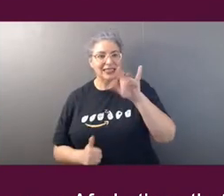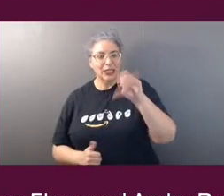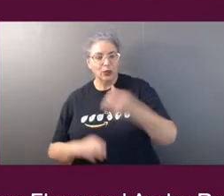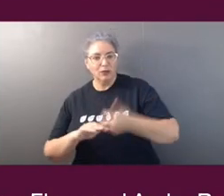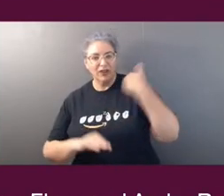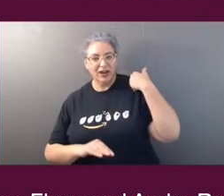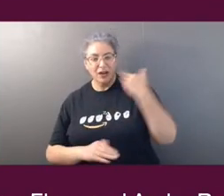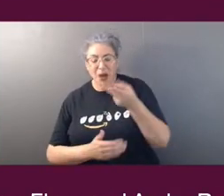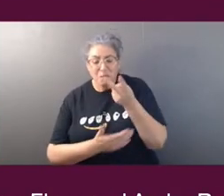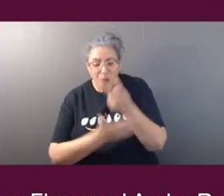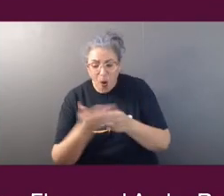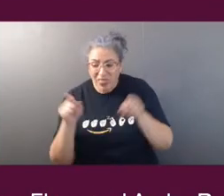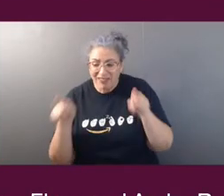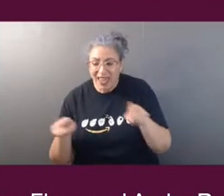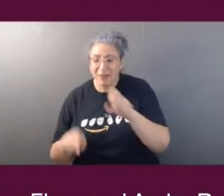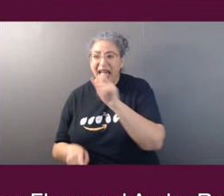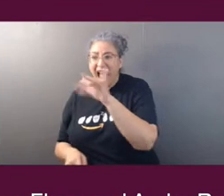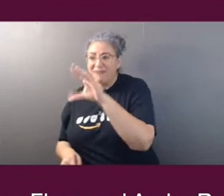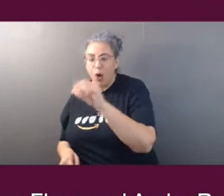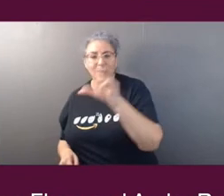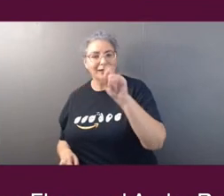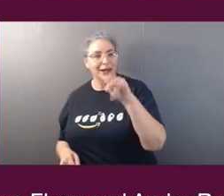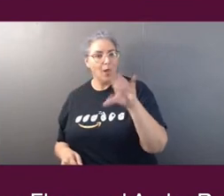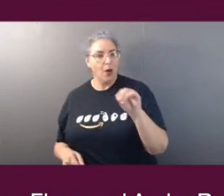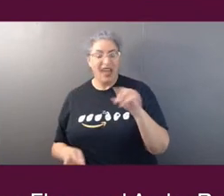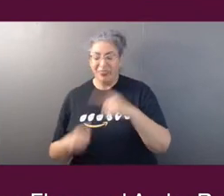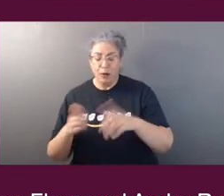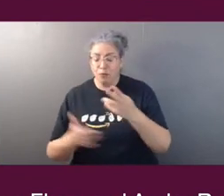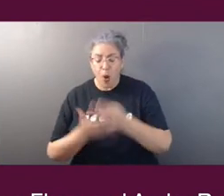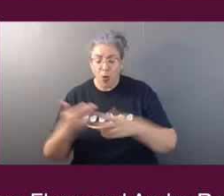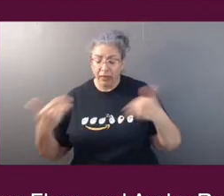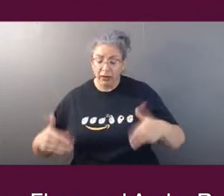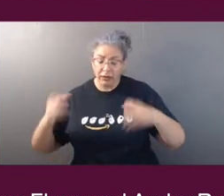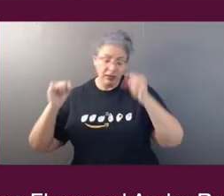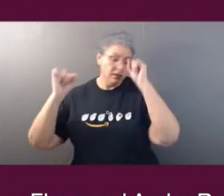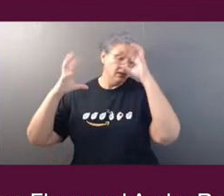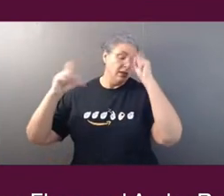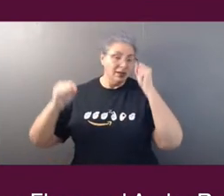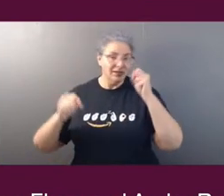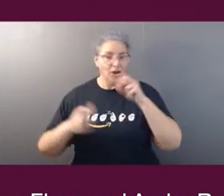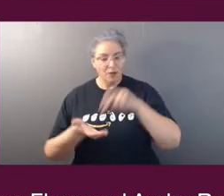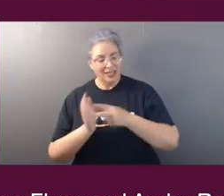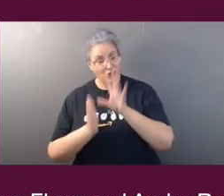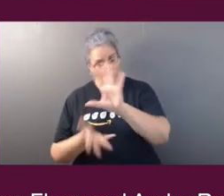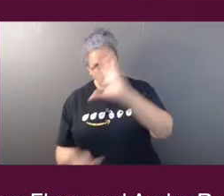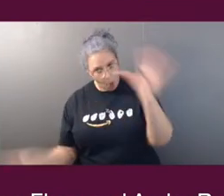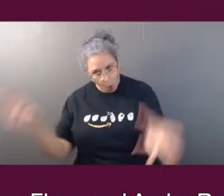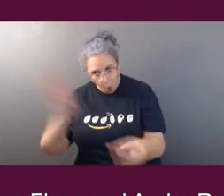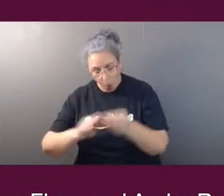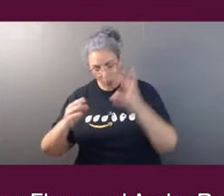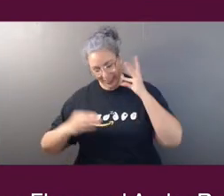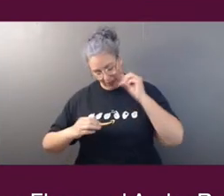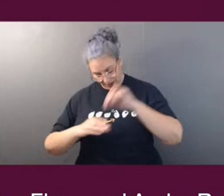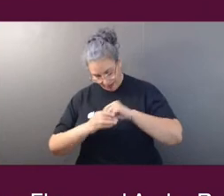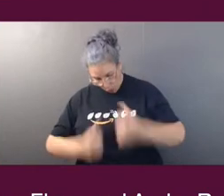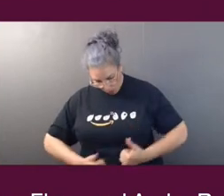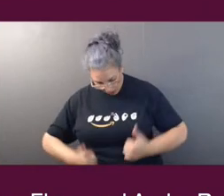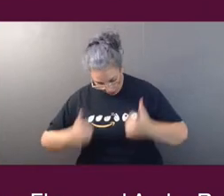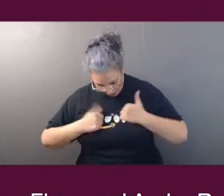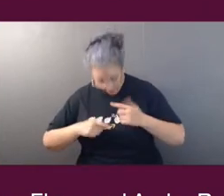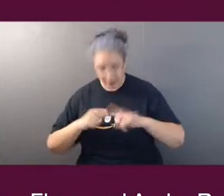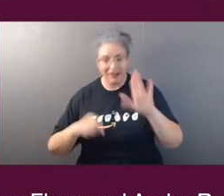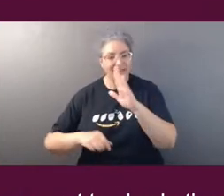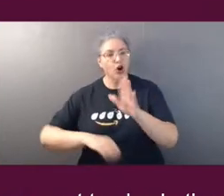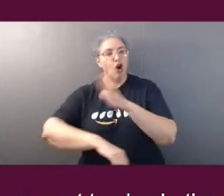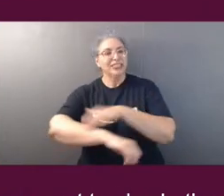Latino before. Wow. And they're Afro-Cuban men that are brilliant, right? So not being able to play the totality of your experience ever